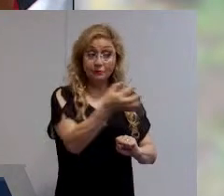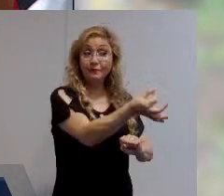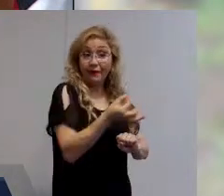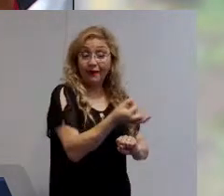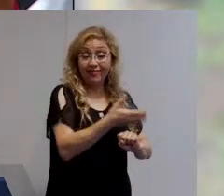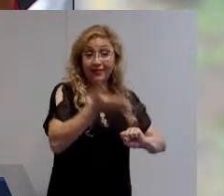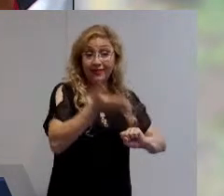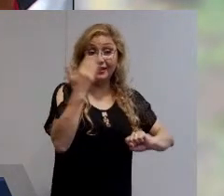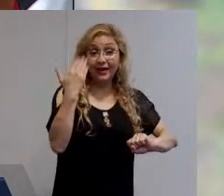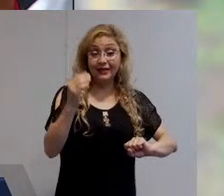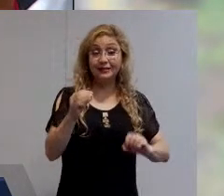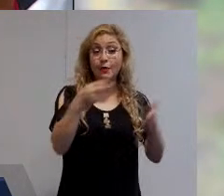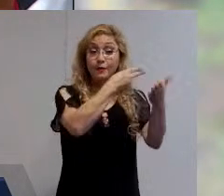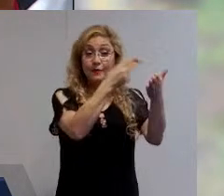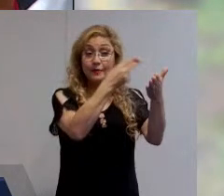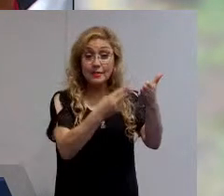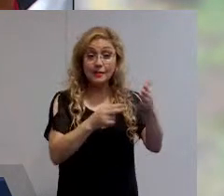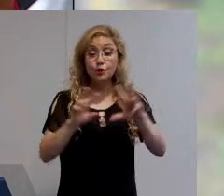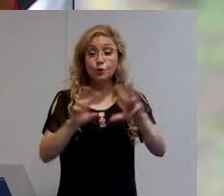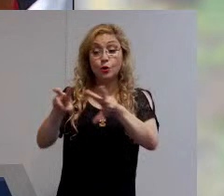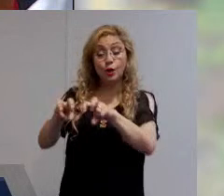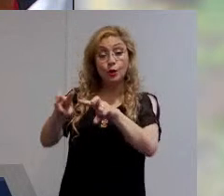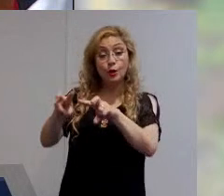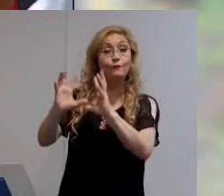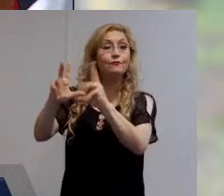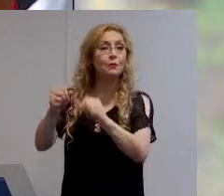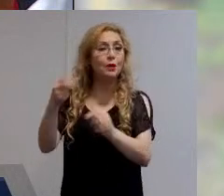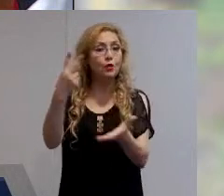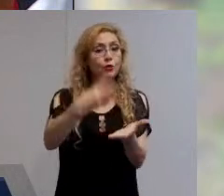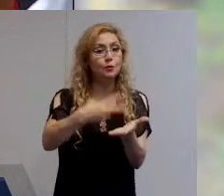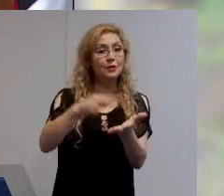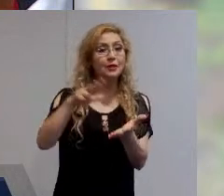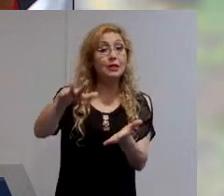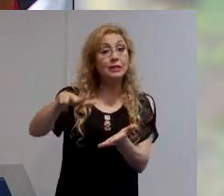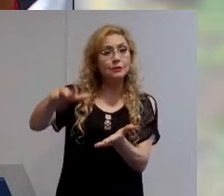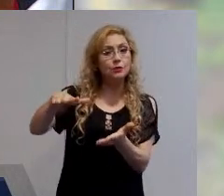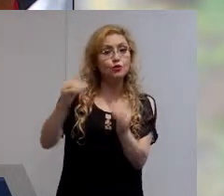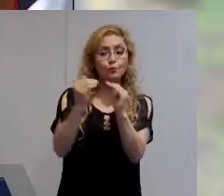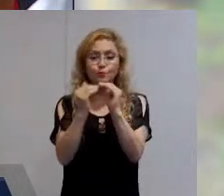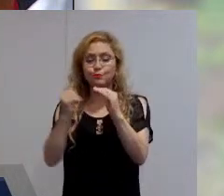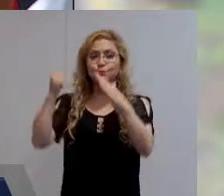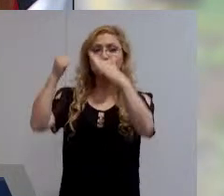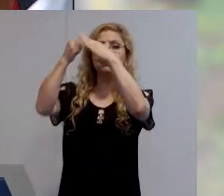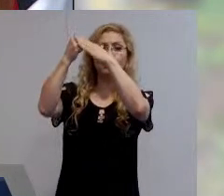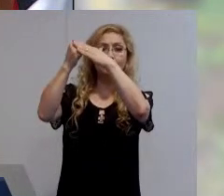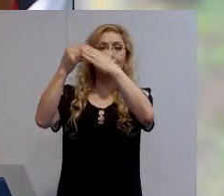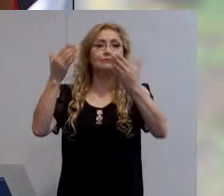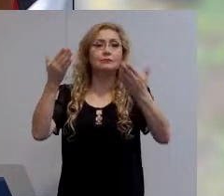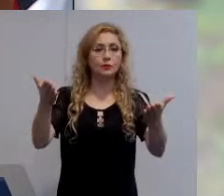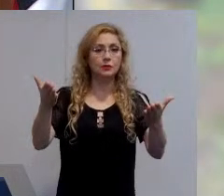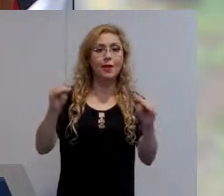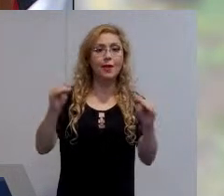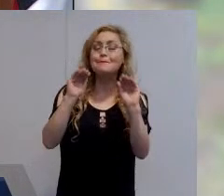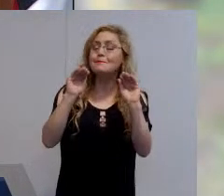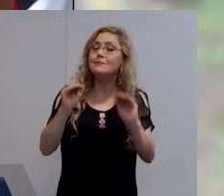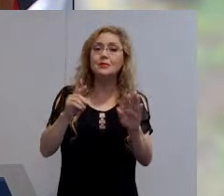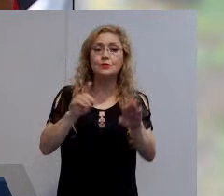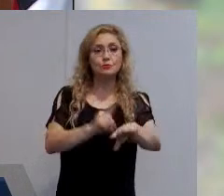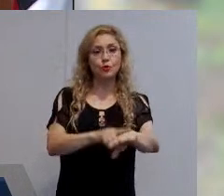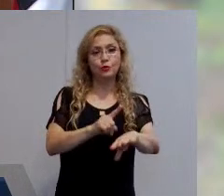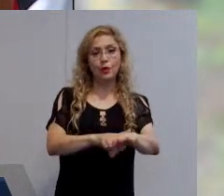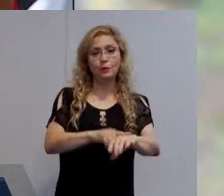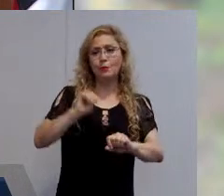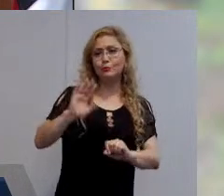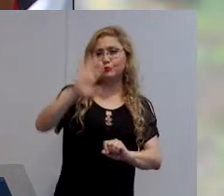as mentioned earlier, of family farming being the decade in 2018, then the fact that